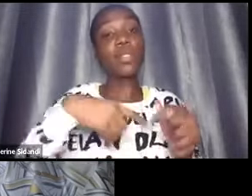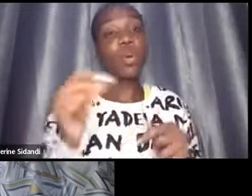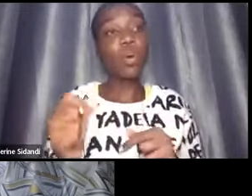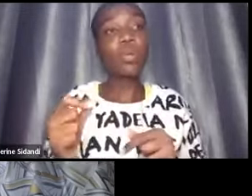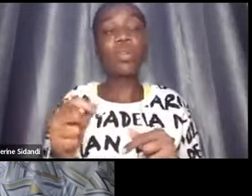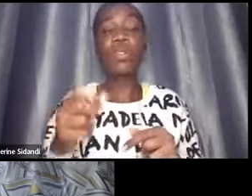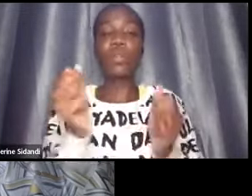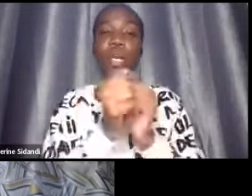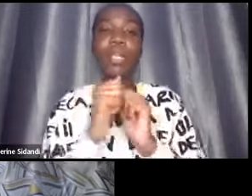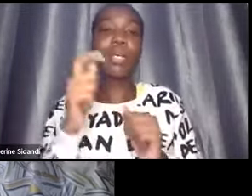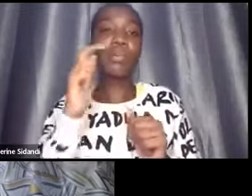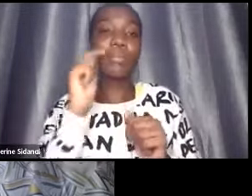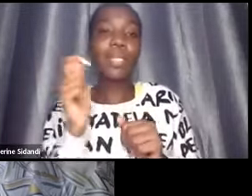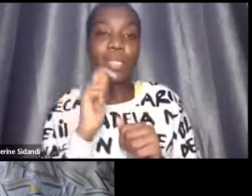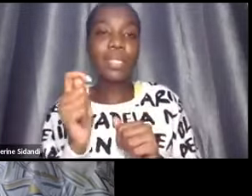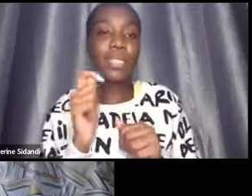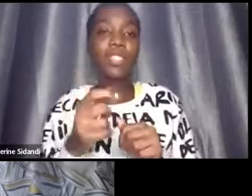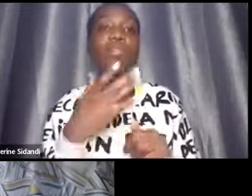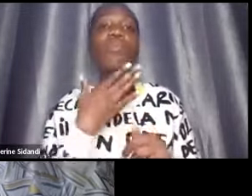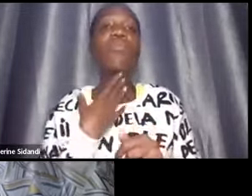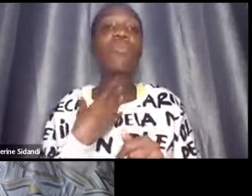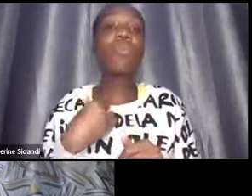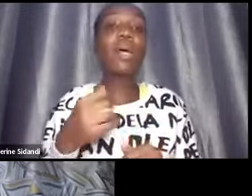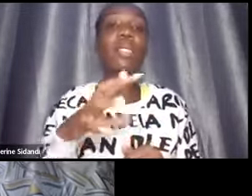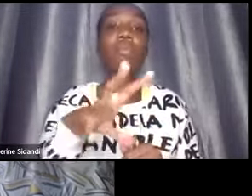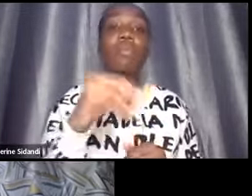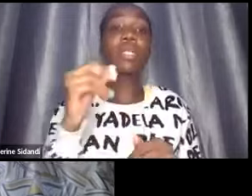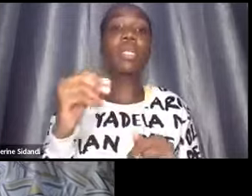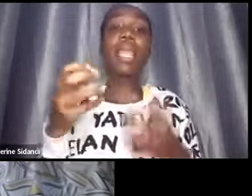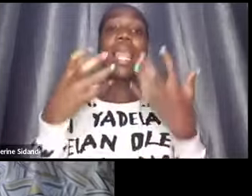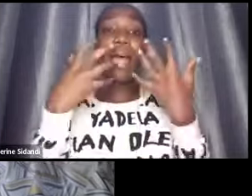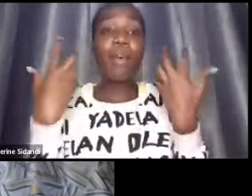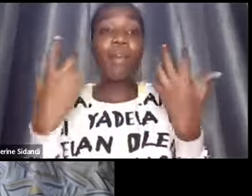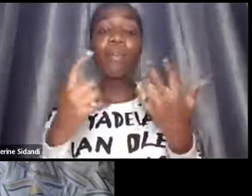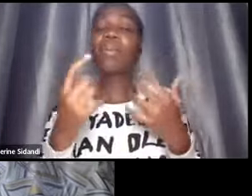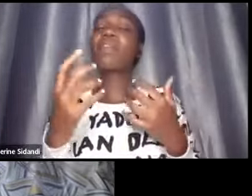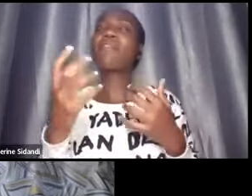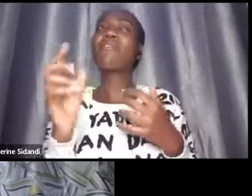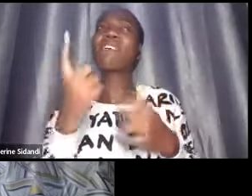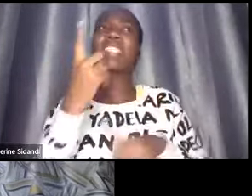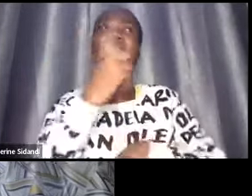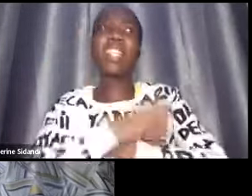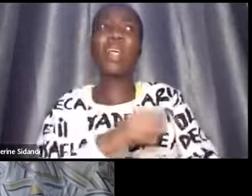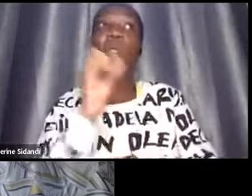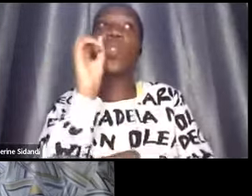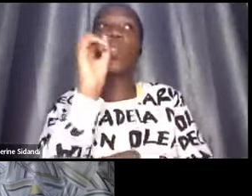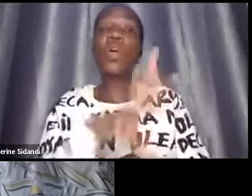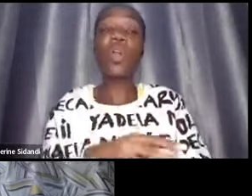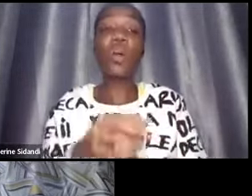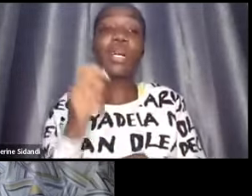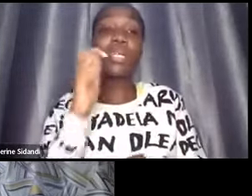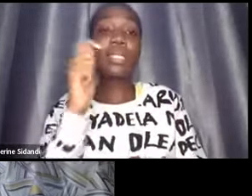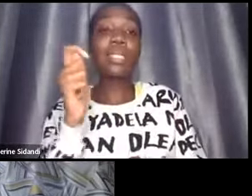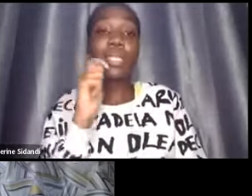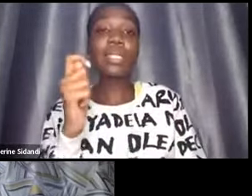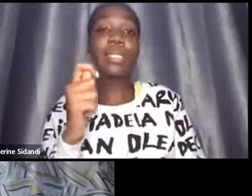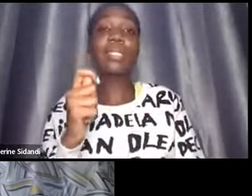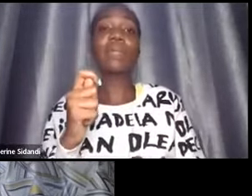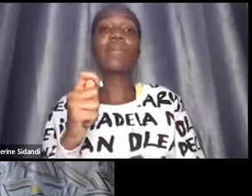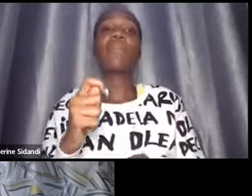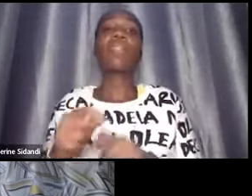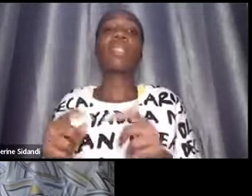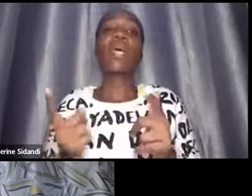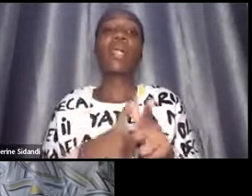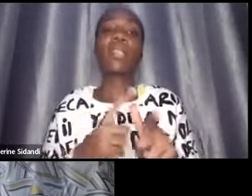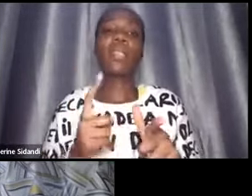the first day, she threw the meat to the lion. So the lion ate it and spared her. So she